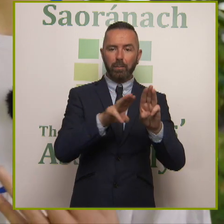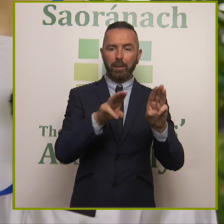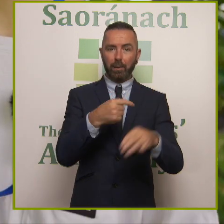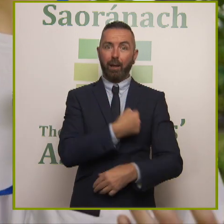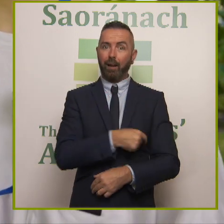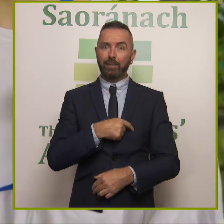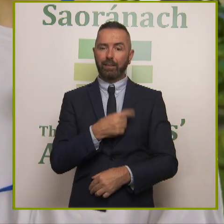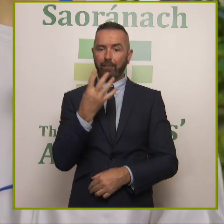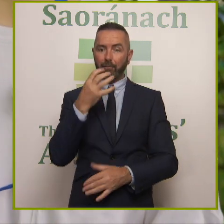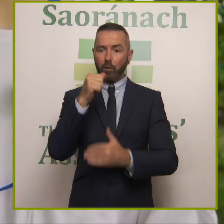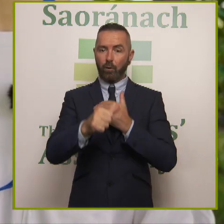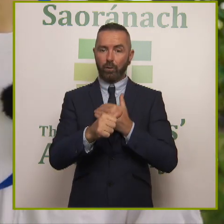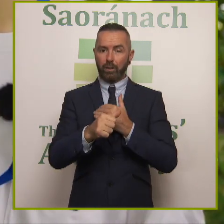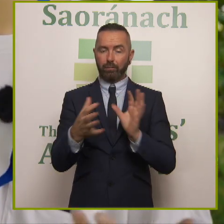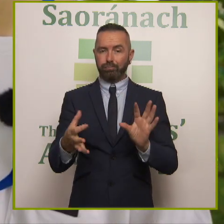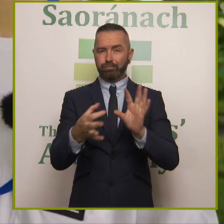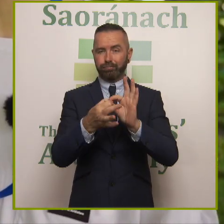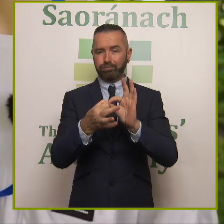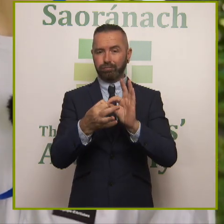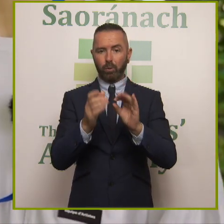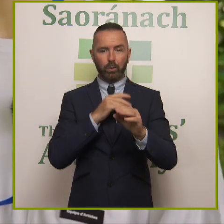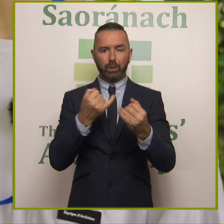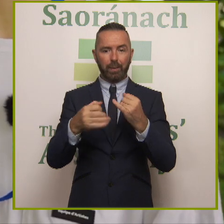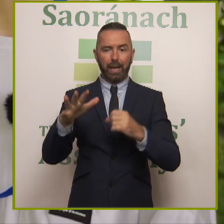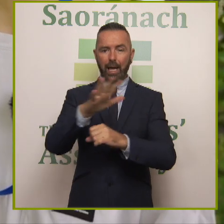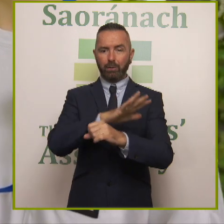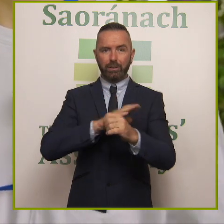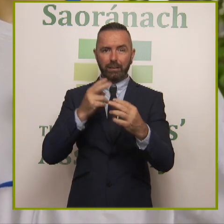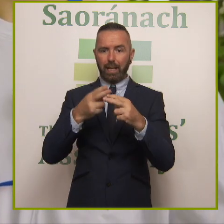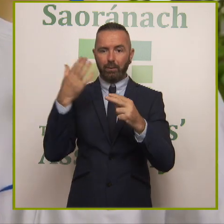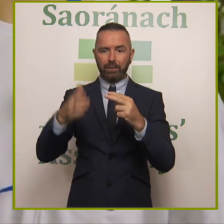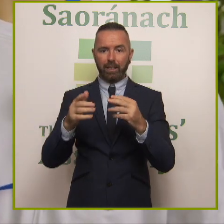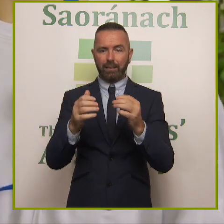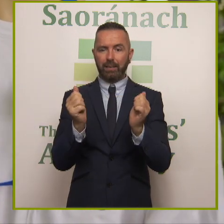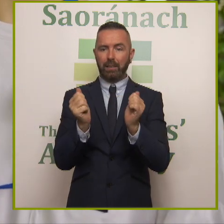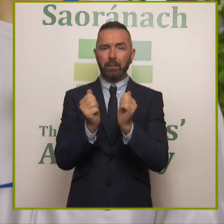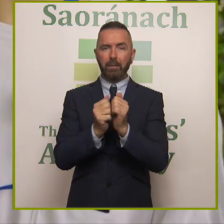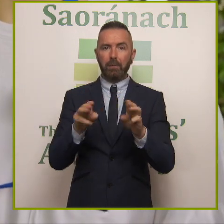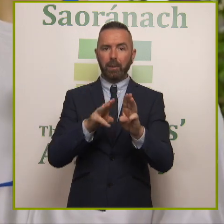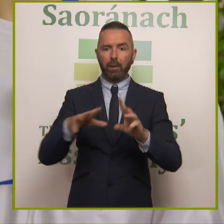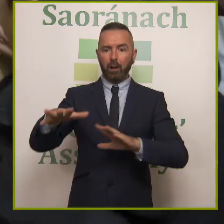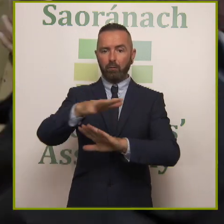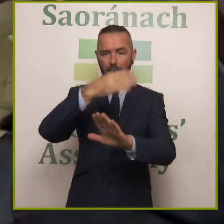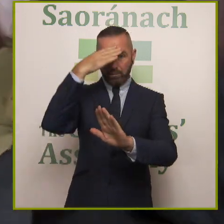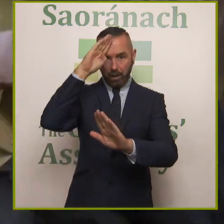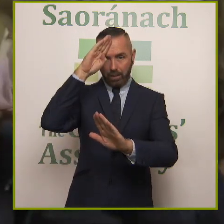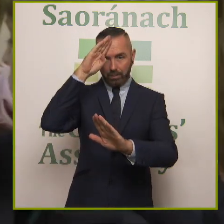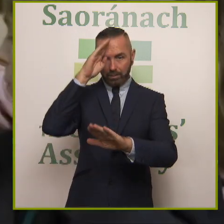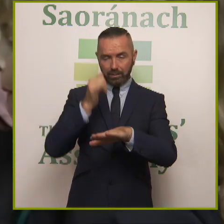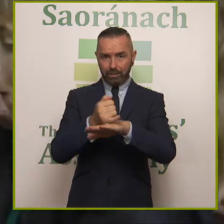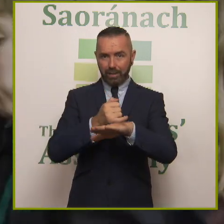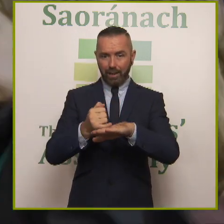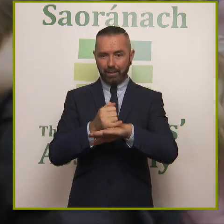4 days, we're already planning on hanging out outside the assembly itself, meeting up, people from all around the island, and we